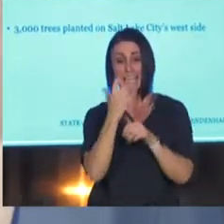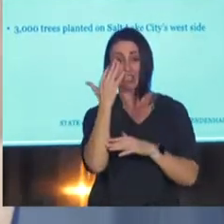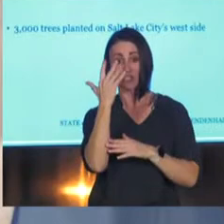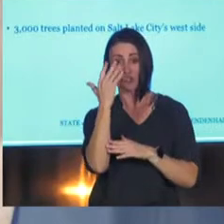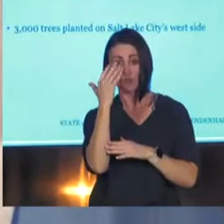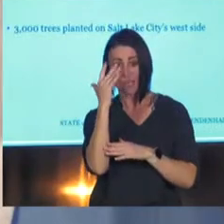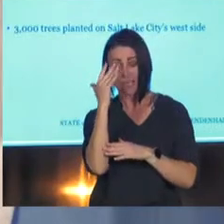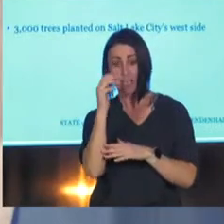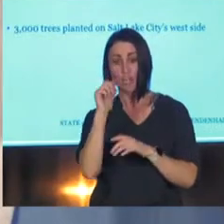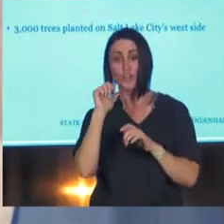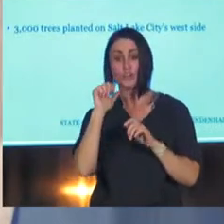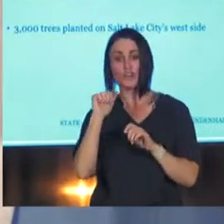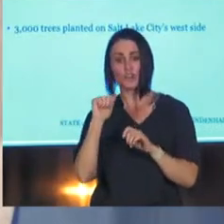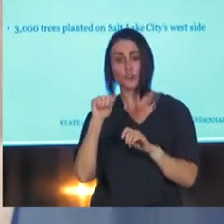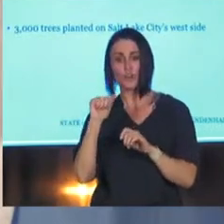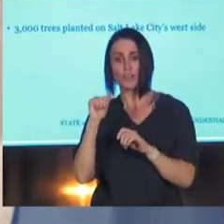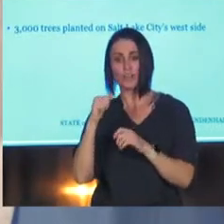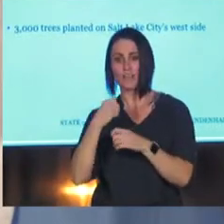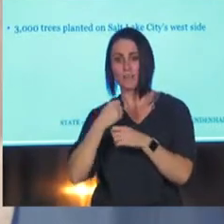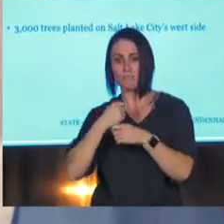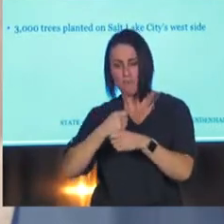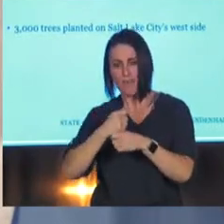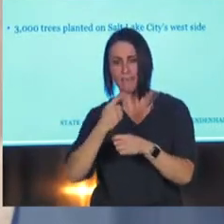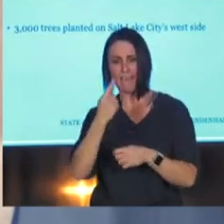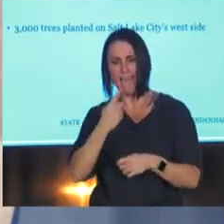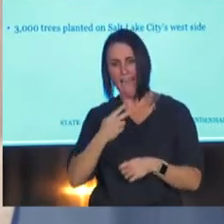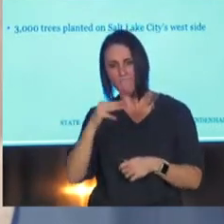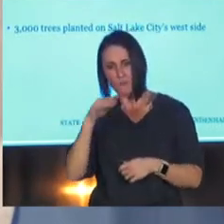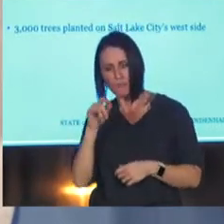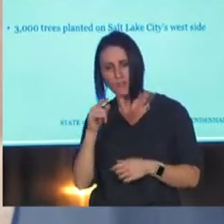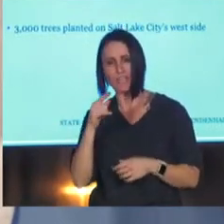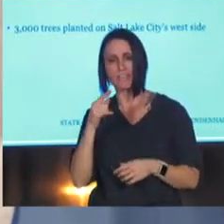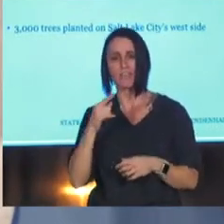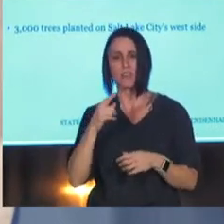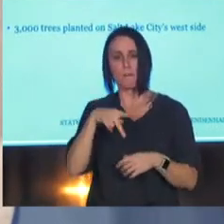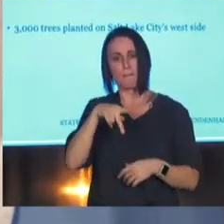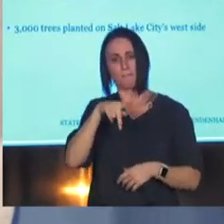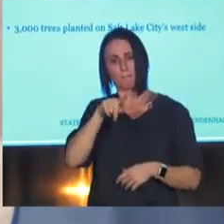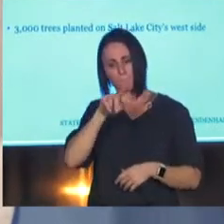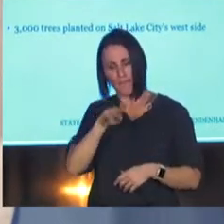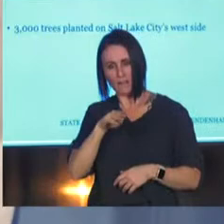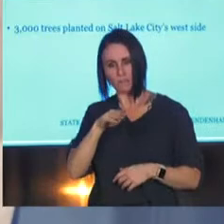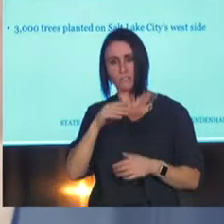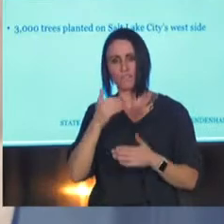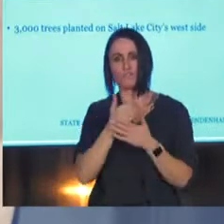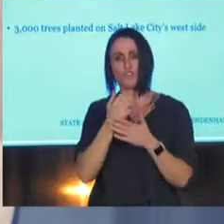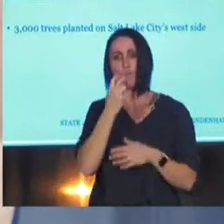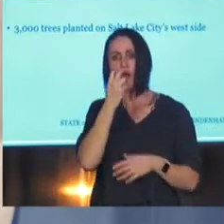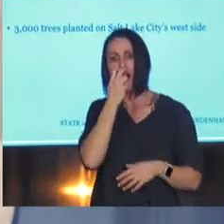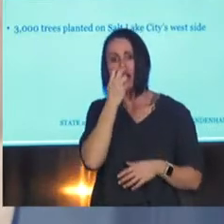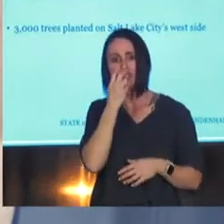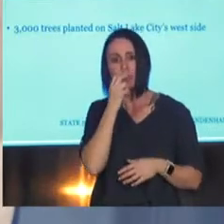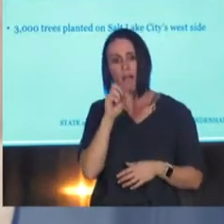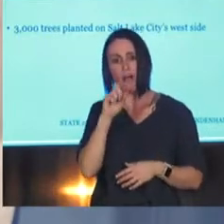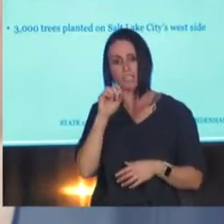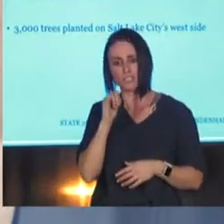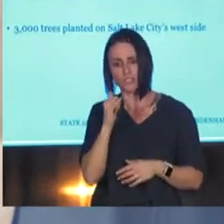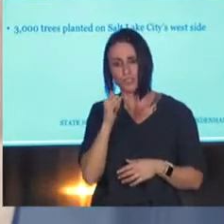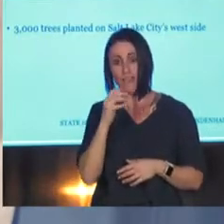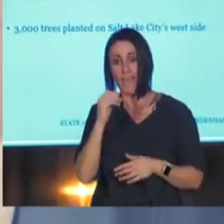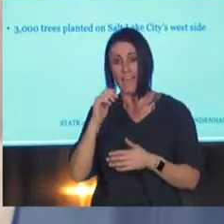to generate 500,000 pounds of new oxygen every year. And they also